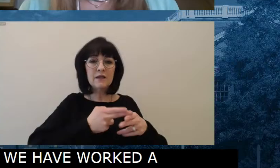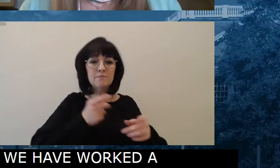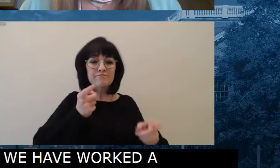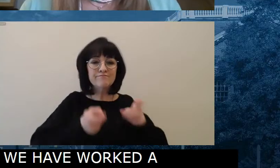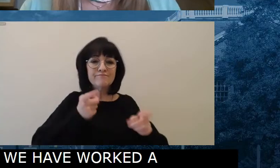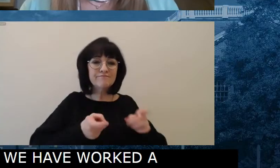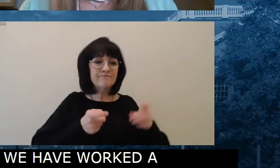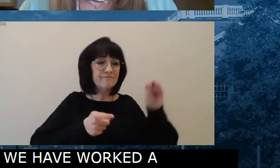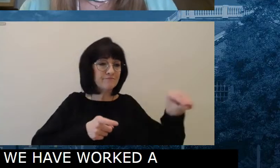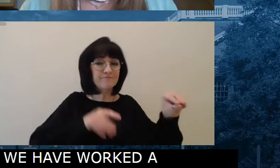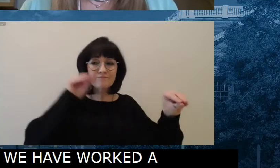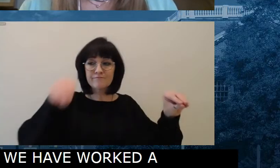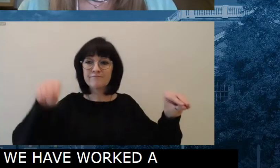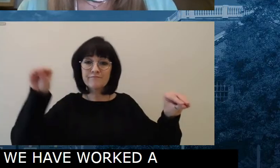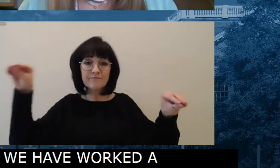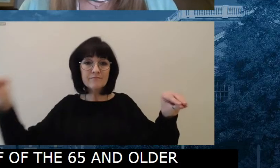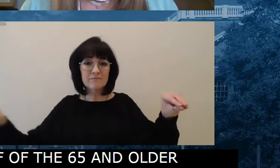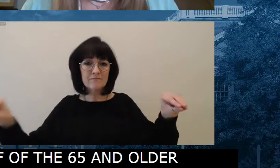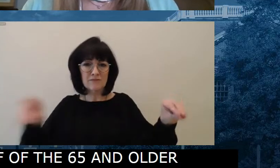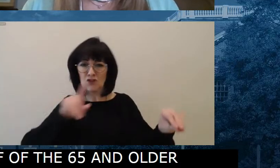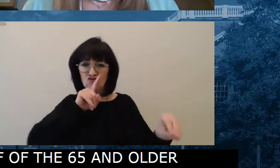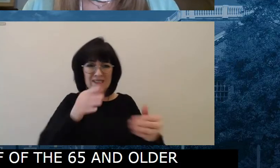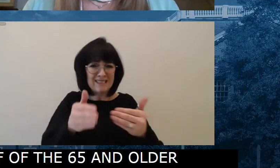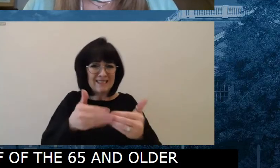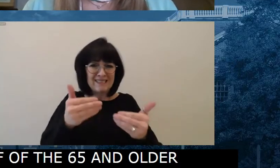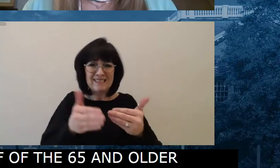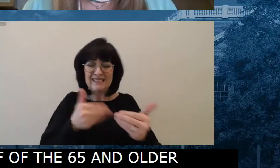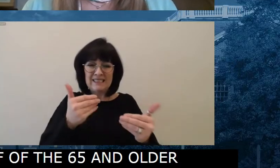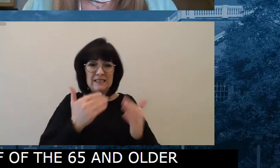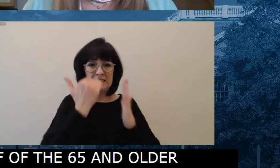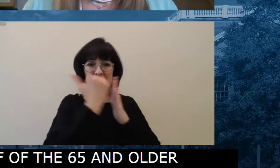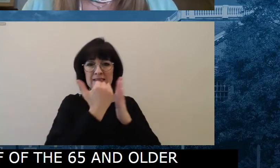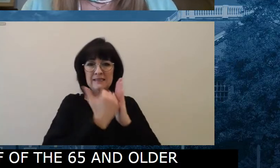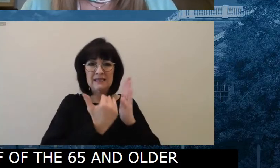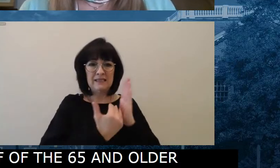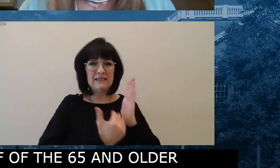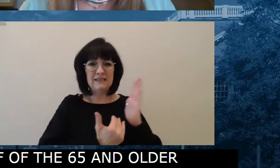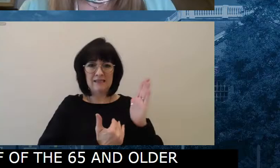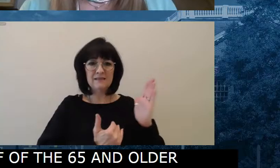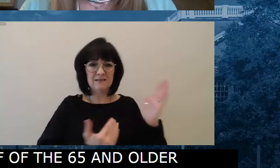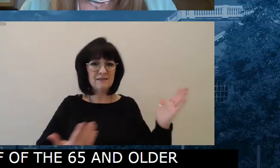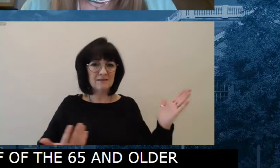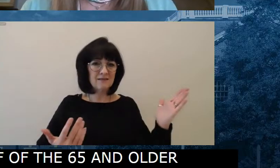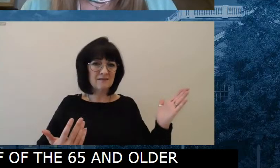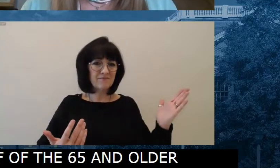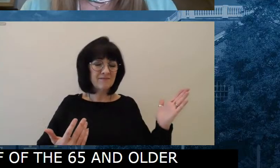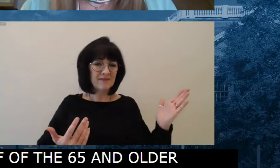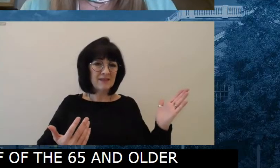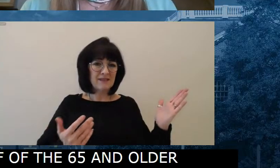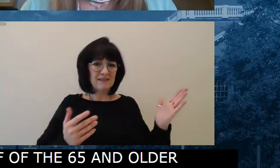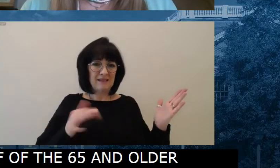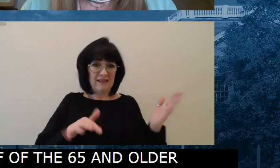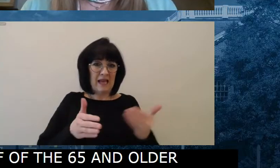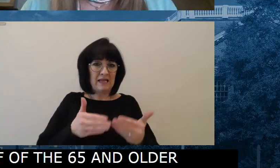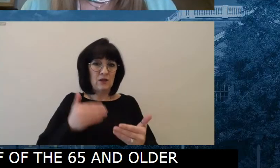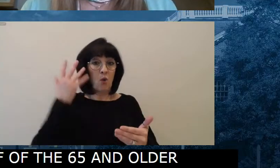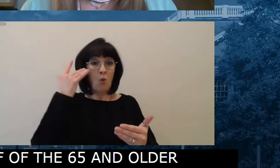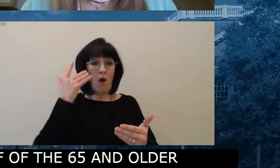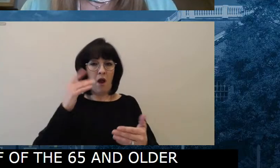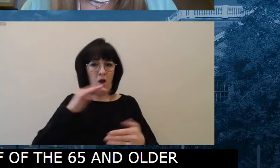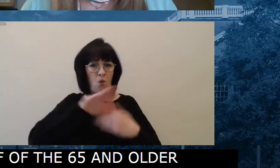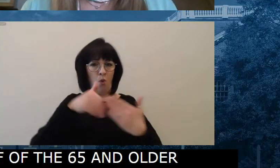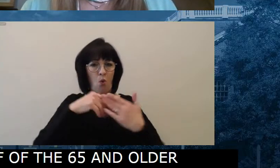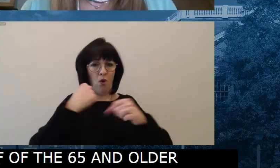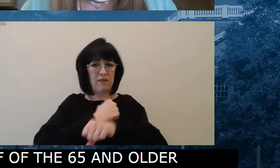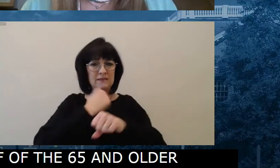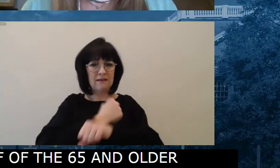list to make an appointment for one of the big vaccination pods that we have, because we have all that data and we